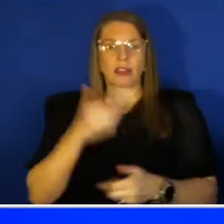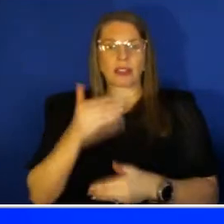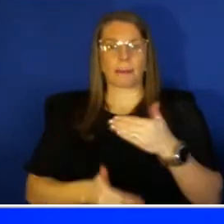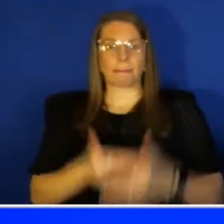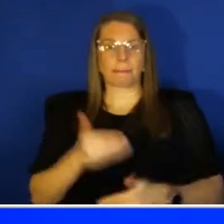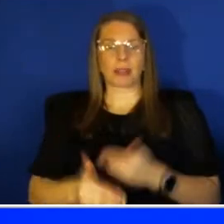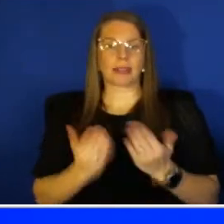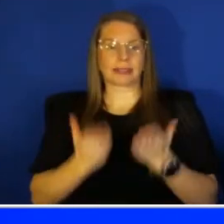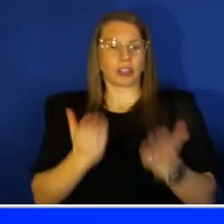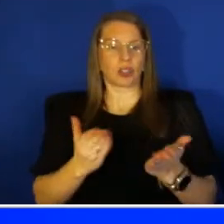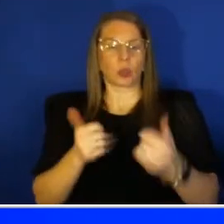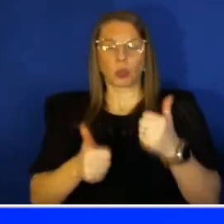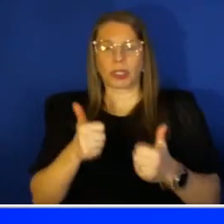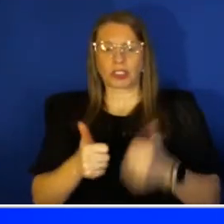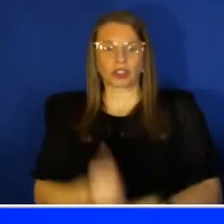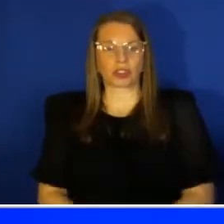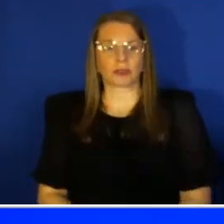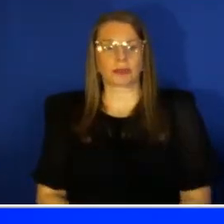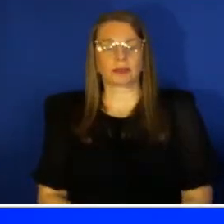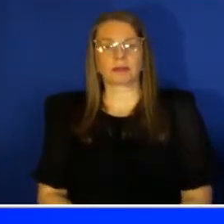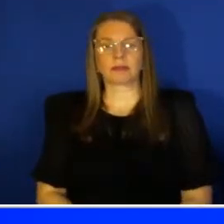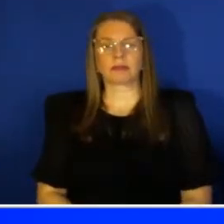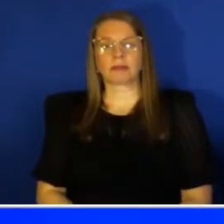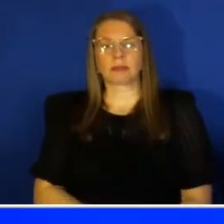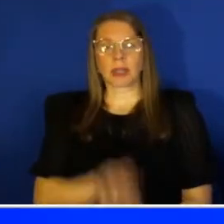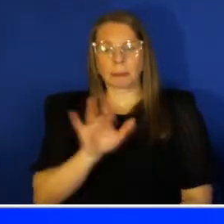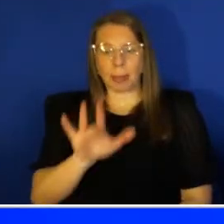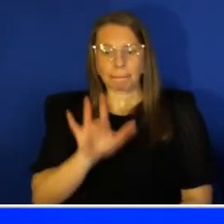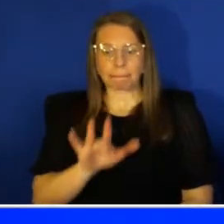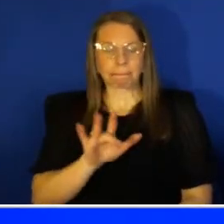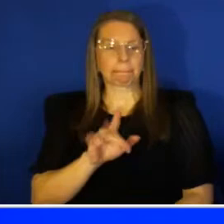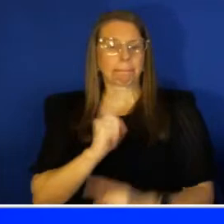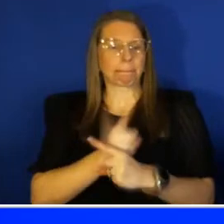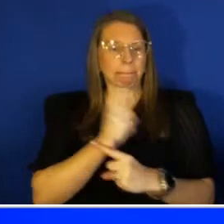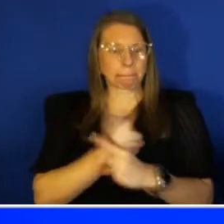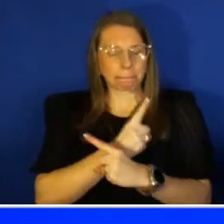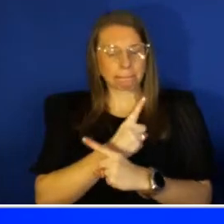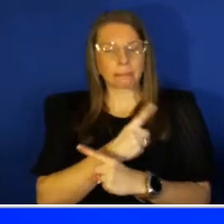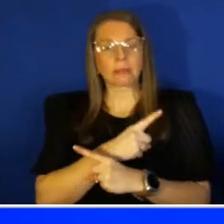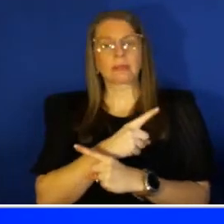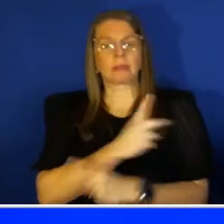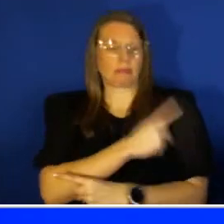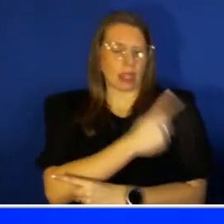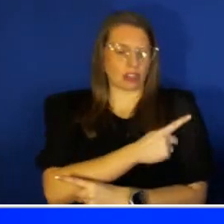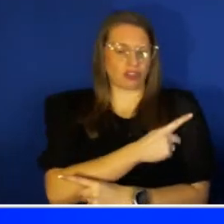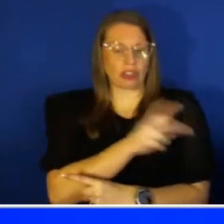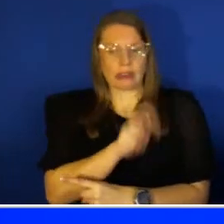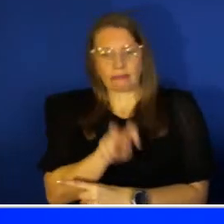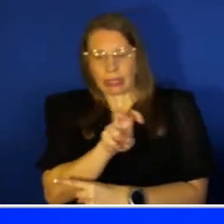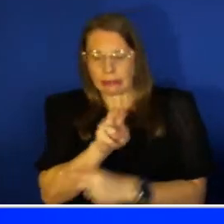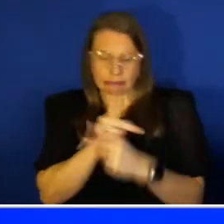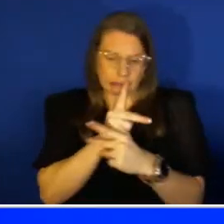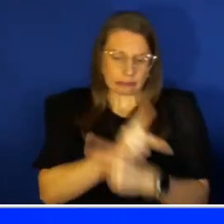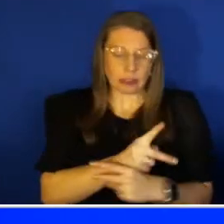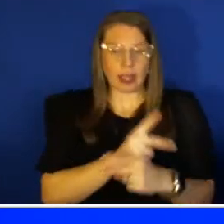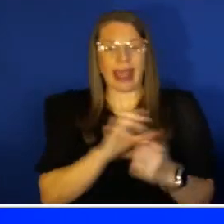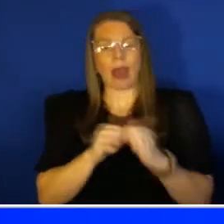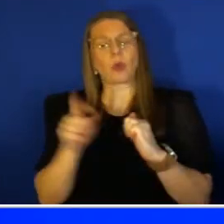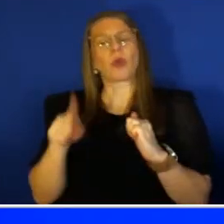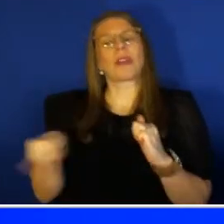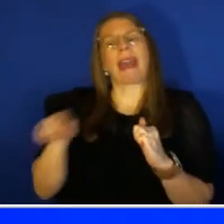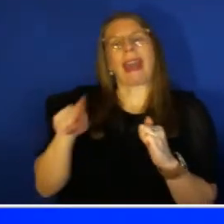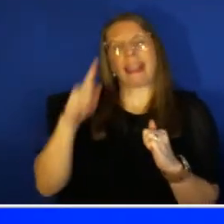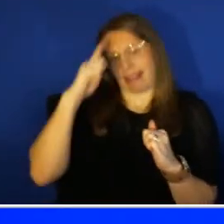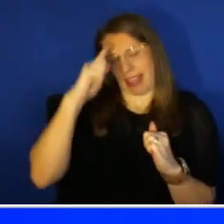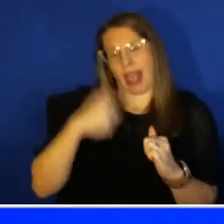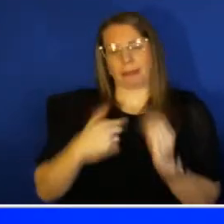which buttons would be appropriate, and how should a patient navigate, and how do they think, because I'm a